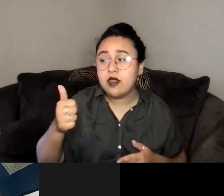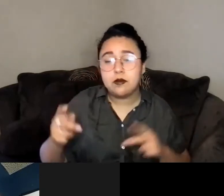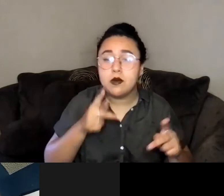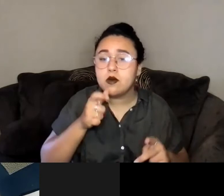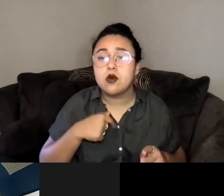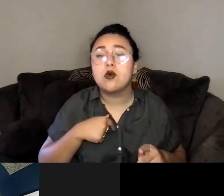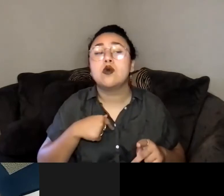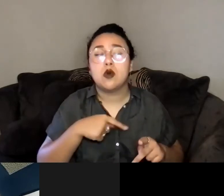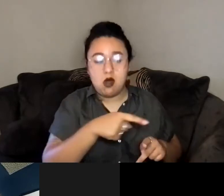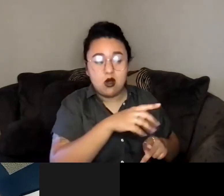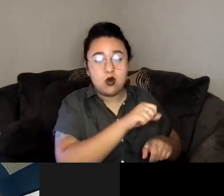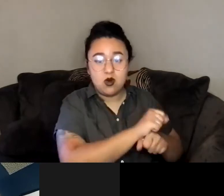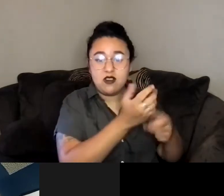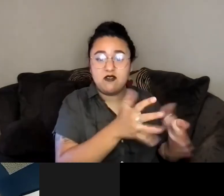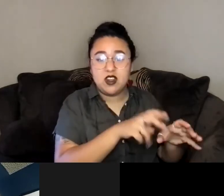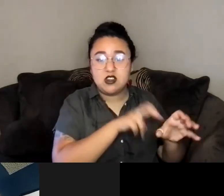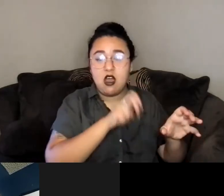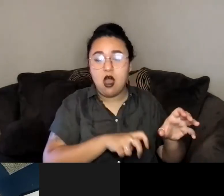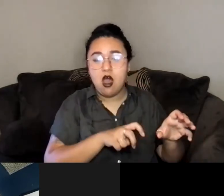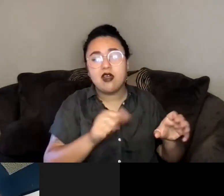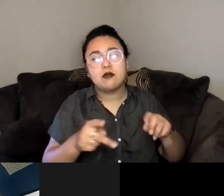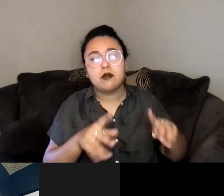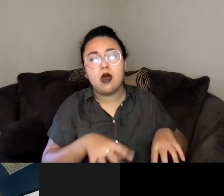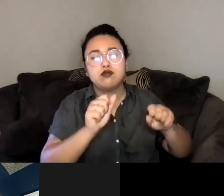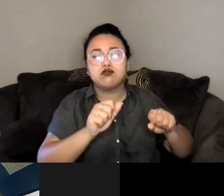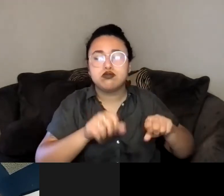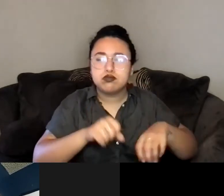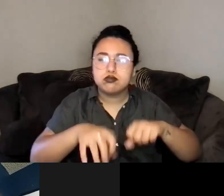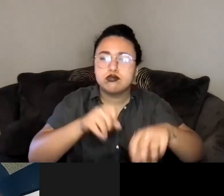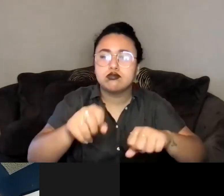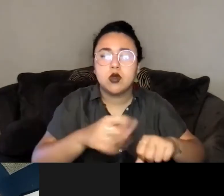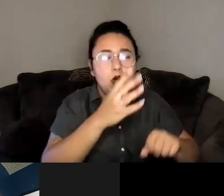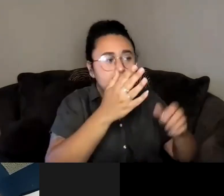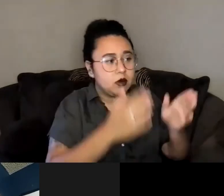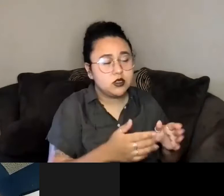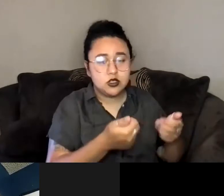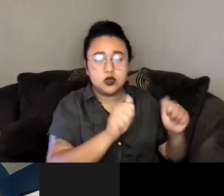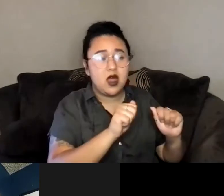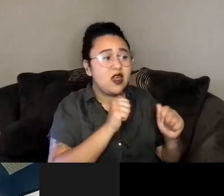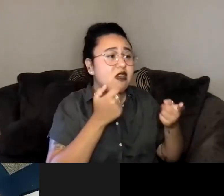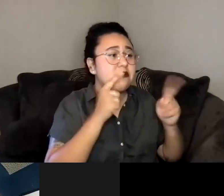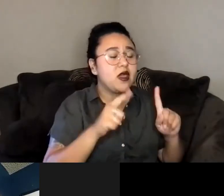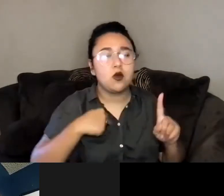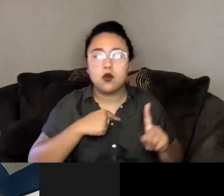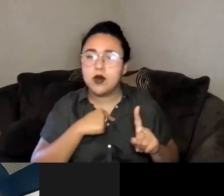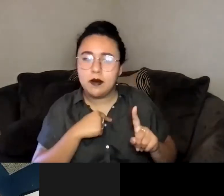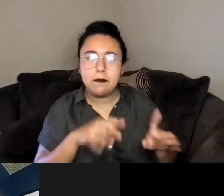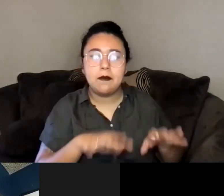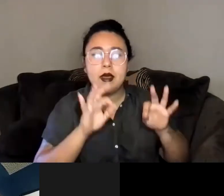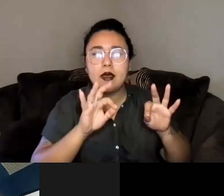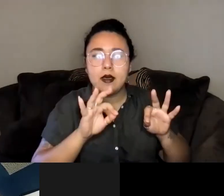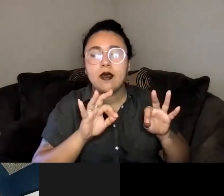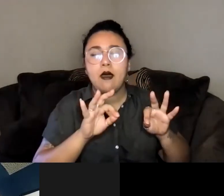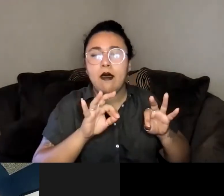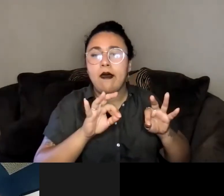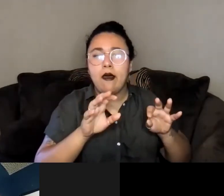that work, so that like one person tries, doesn't quite make it, well, we come back and we try again. And I completely agree that it